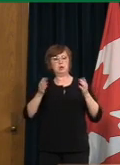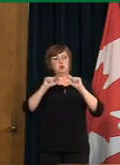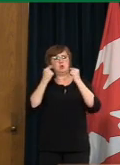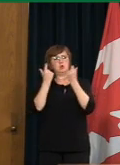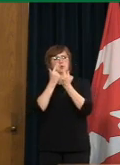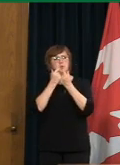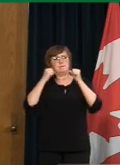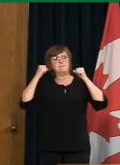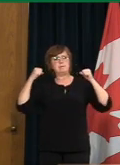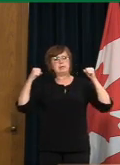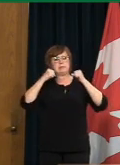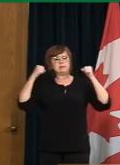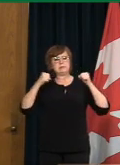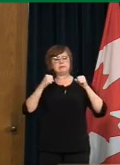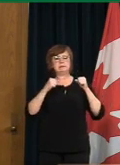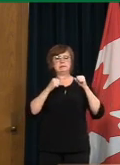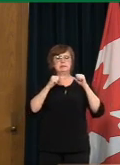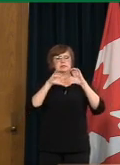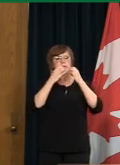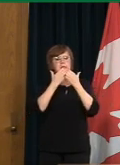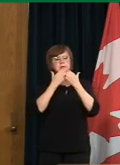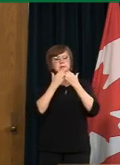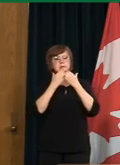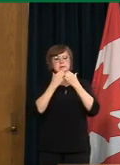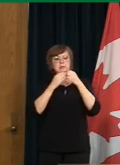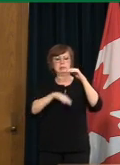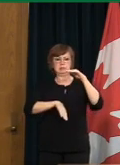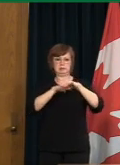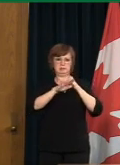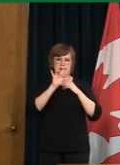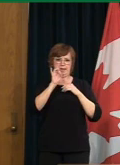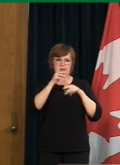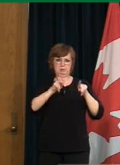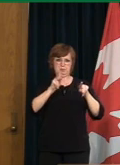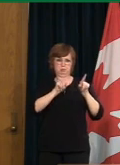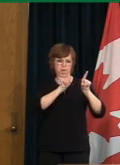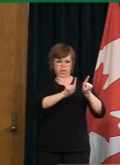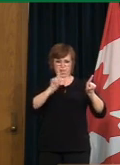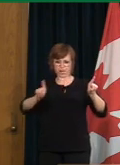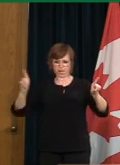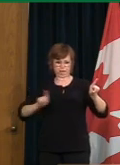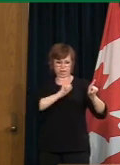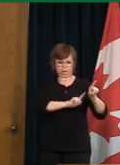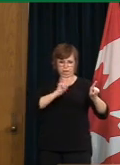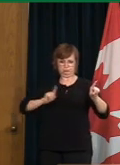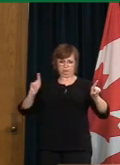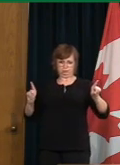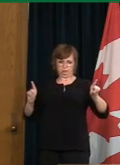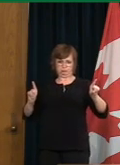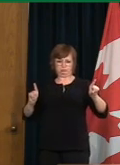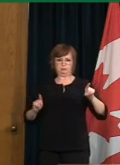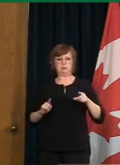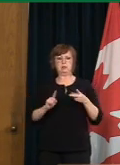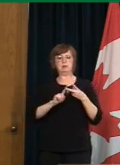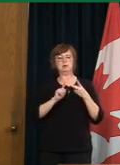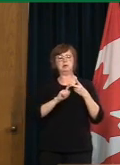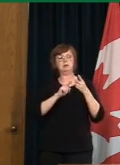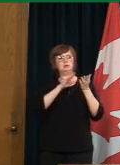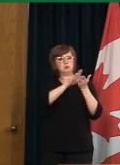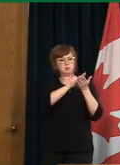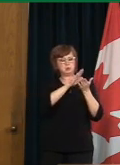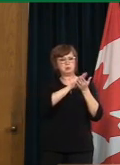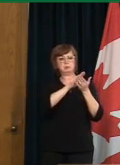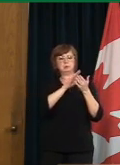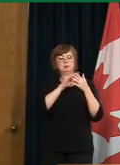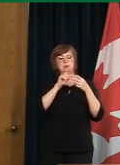people. All students, employees, and visitors in schools and daycares are now required to wear a mask